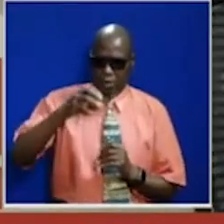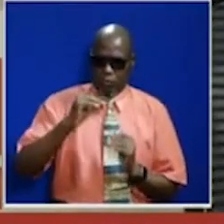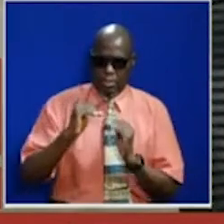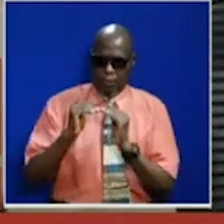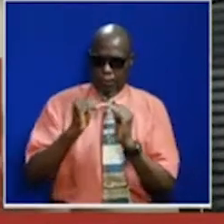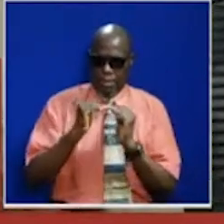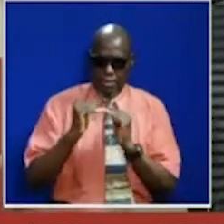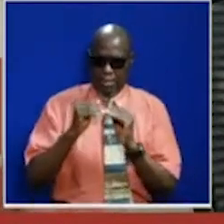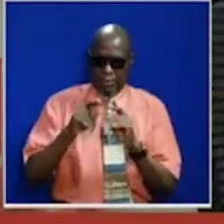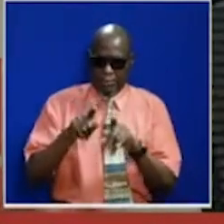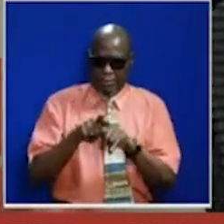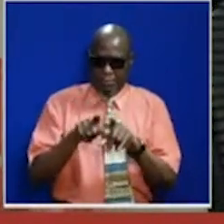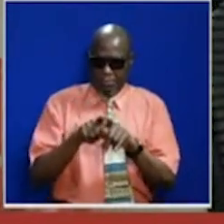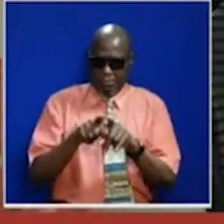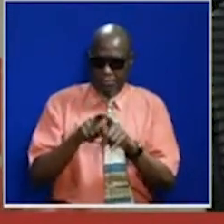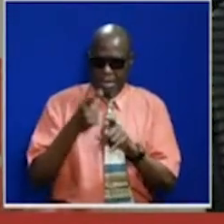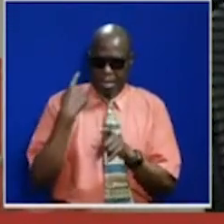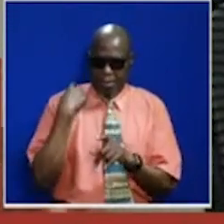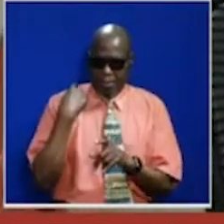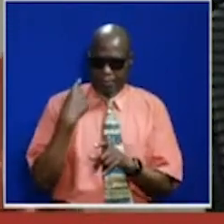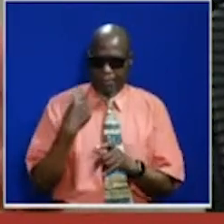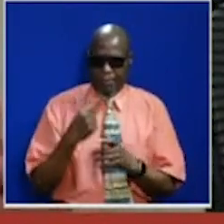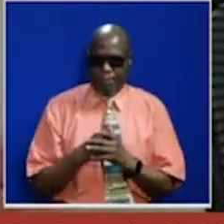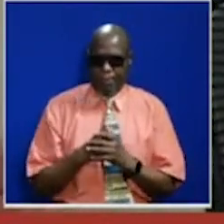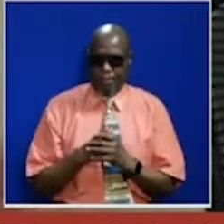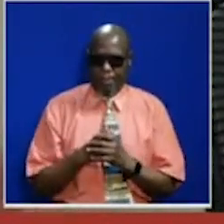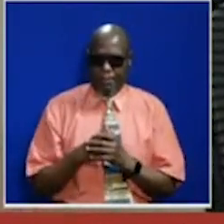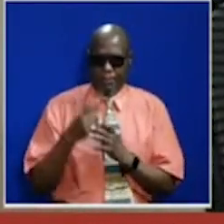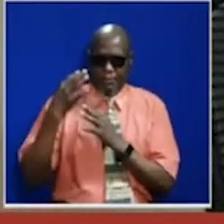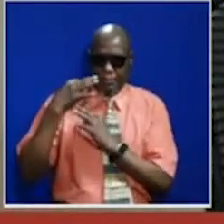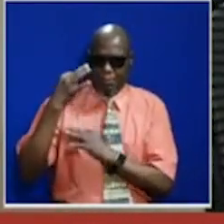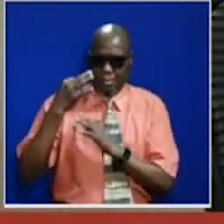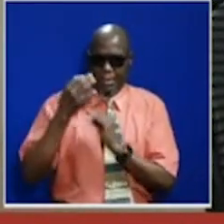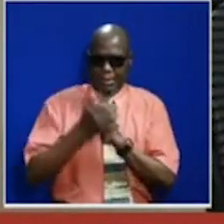so that every county gets equal numbers, depending on the type of skills that are there.